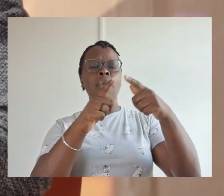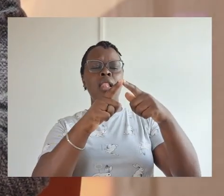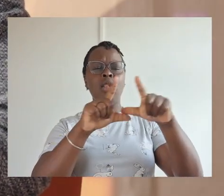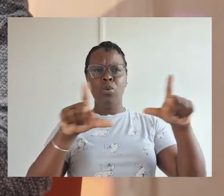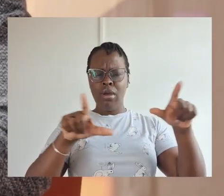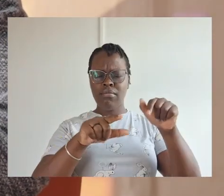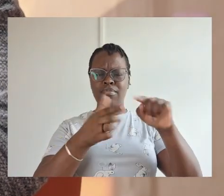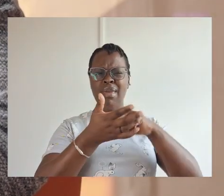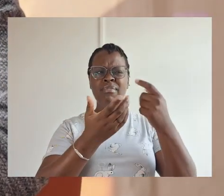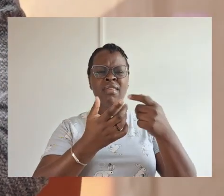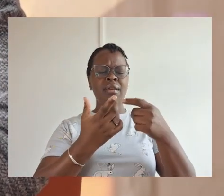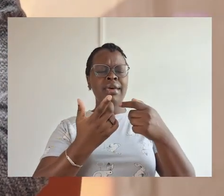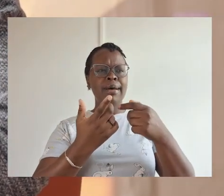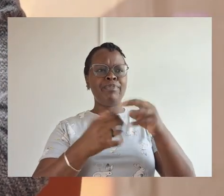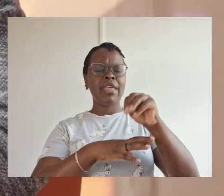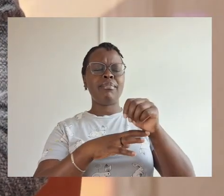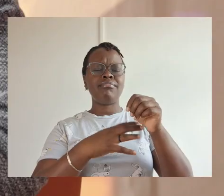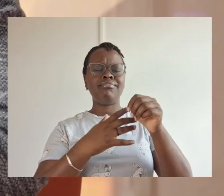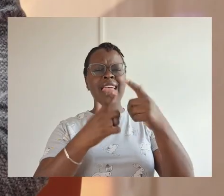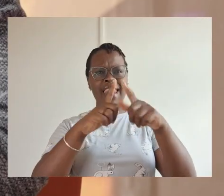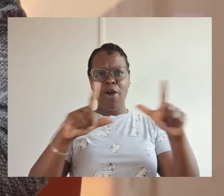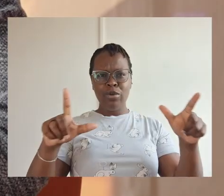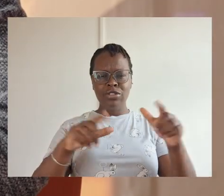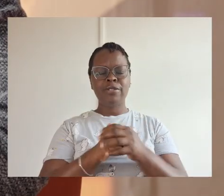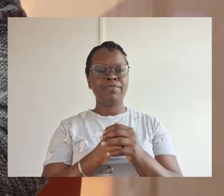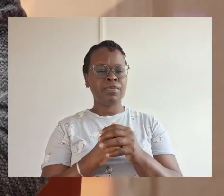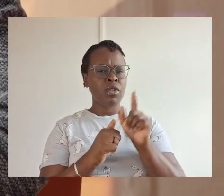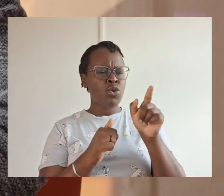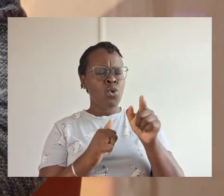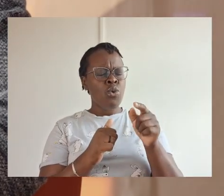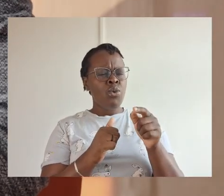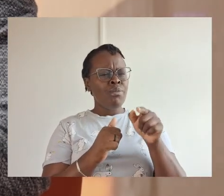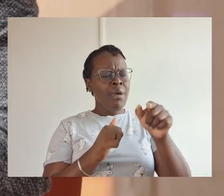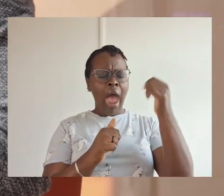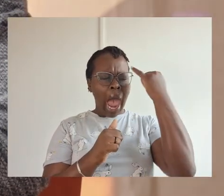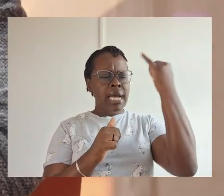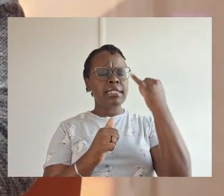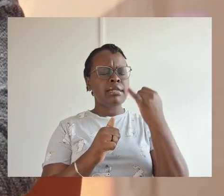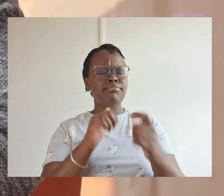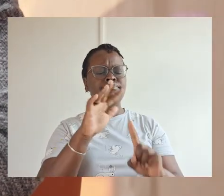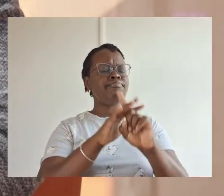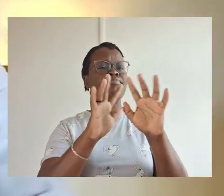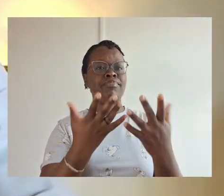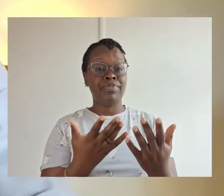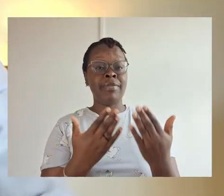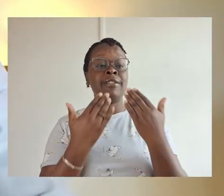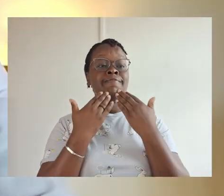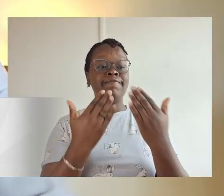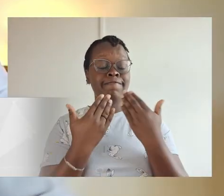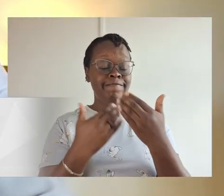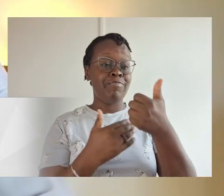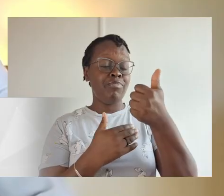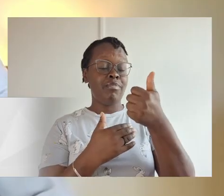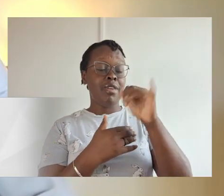in which or setting in which you're operating in the camp settlement, and what gap you're trying to fill. Thank you so much, Ian,